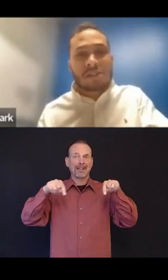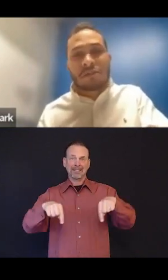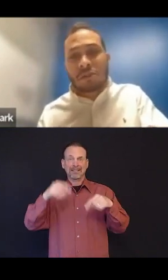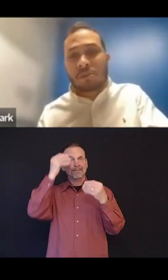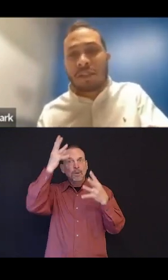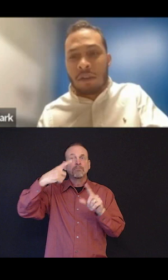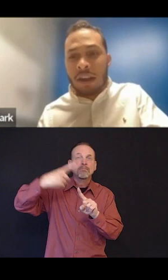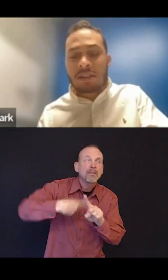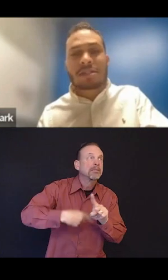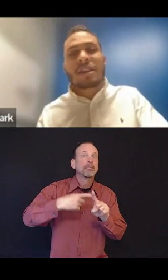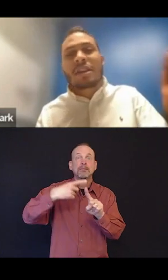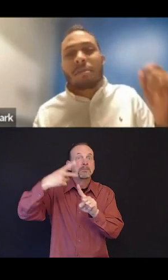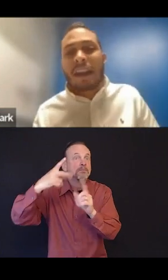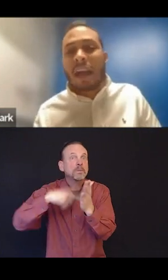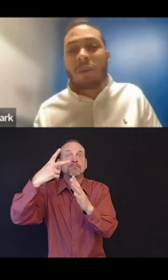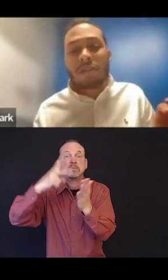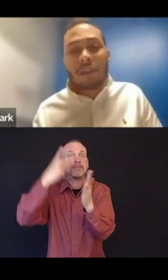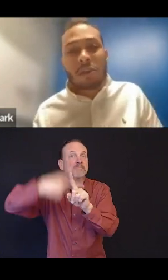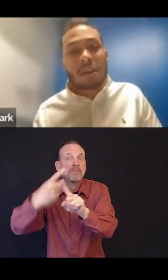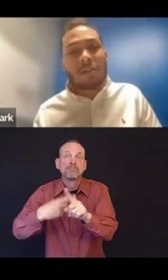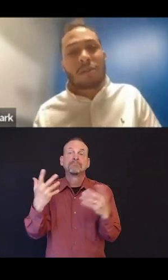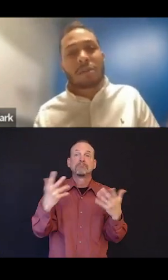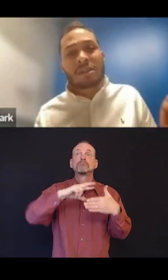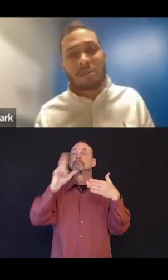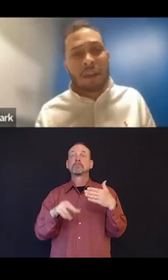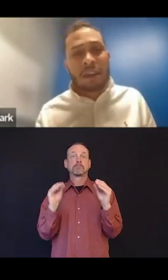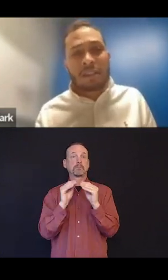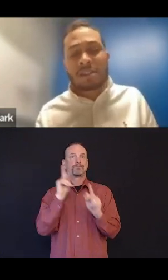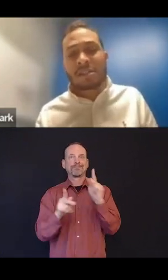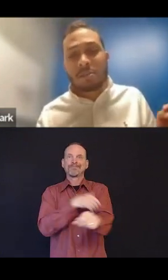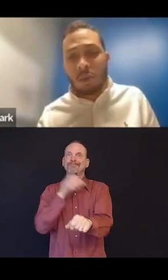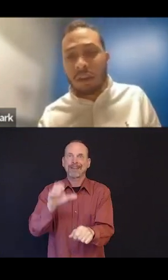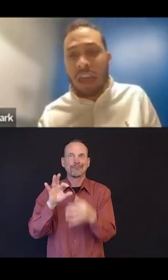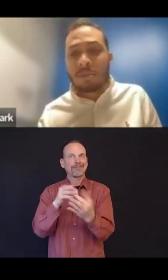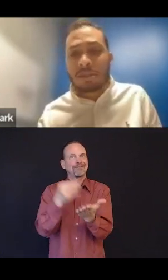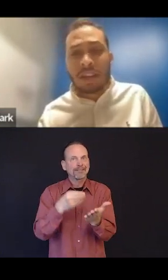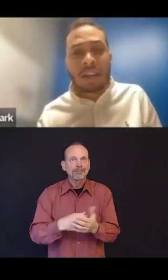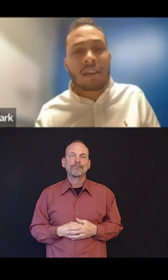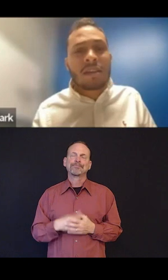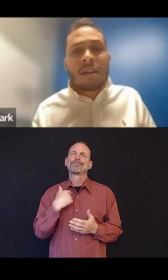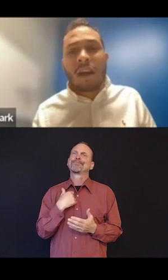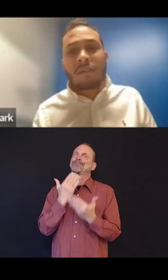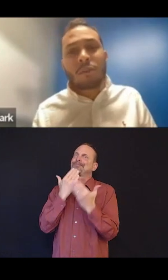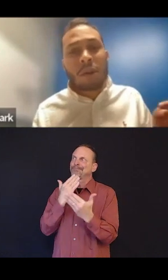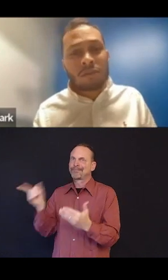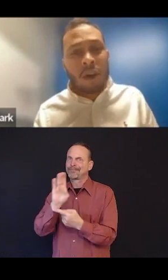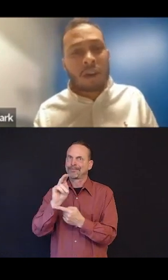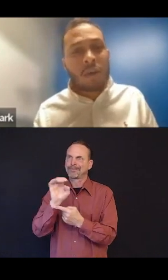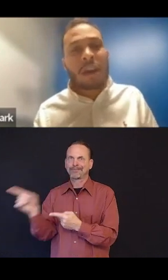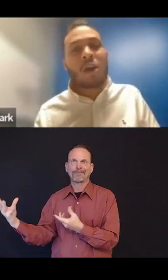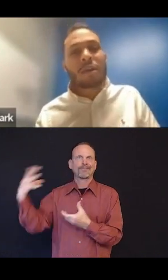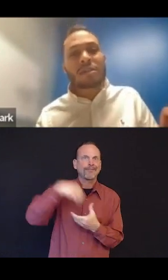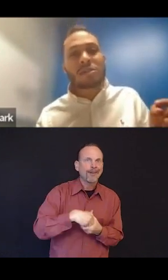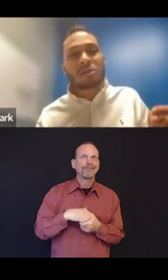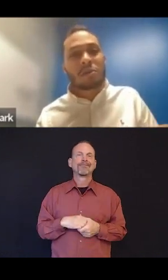their financial future by the reins. Bonnie, I want to thank you again for participating in this and supporting ABLE Today from Wells